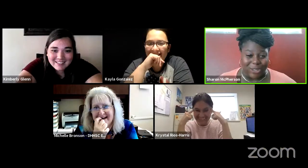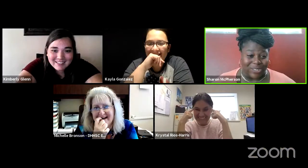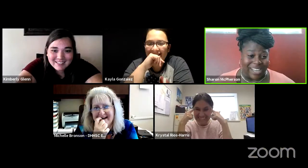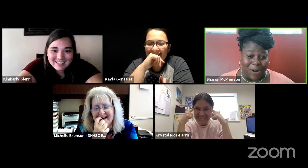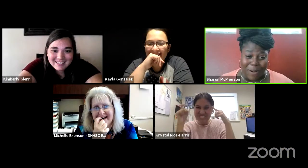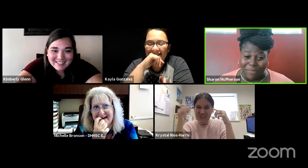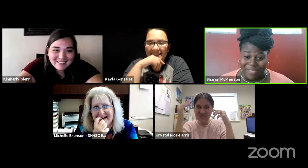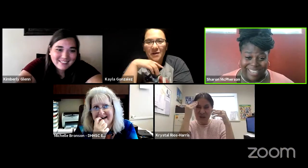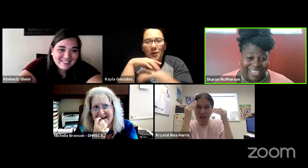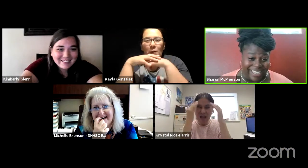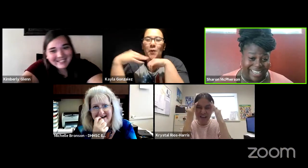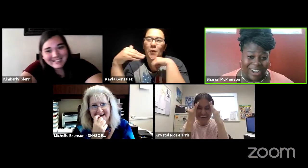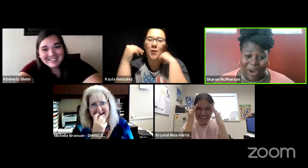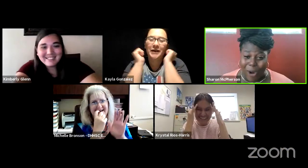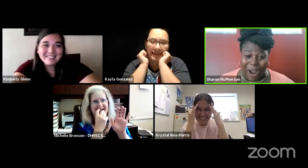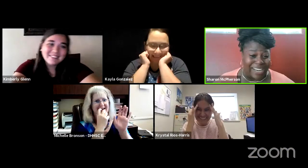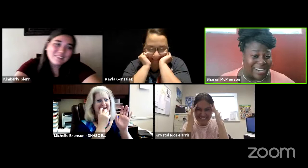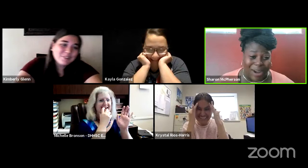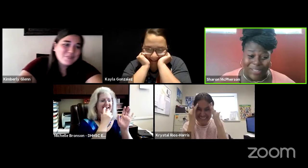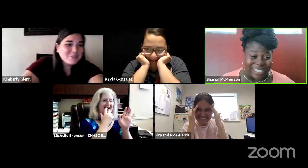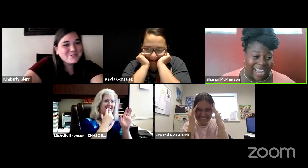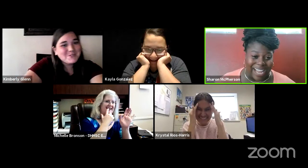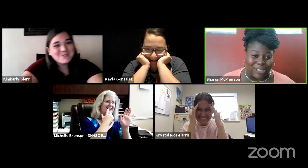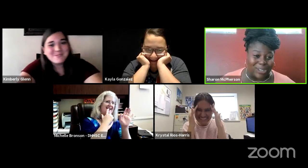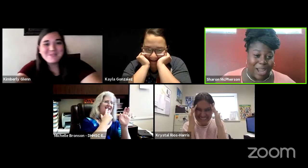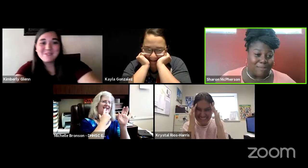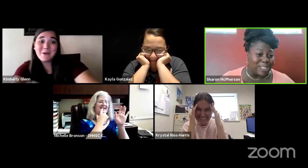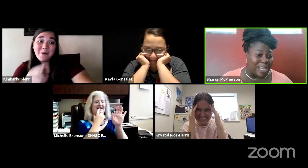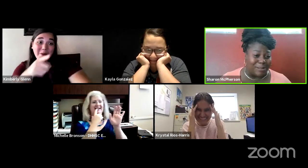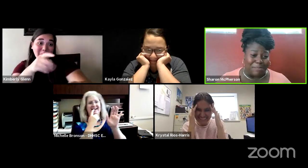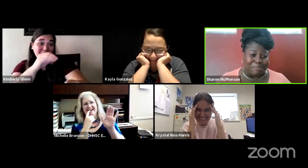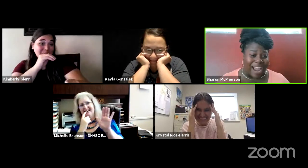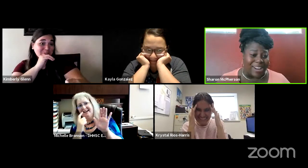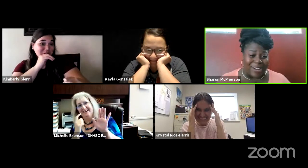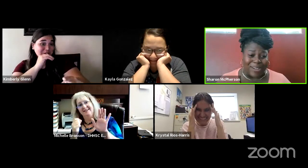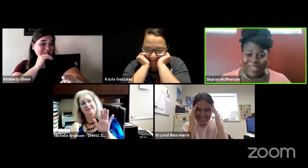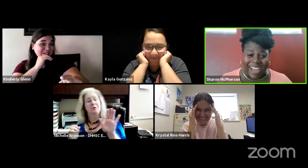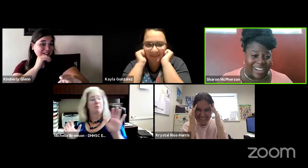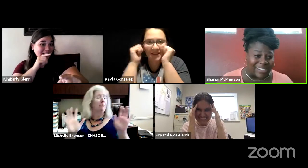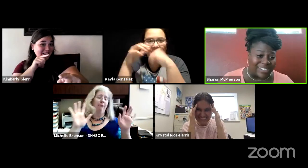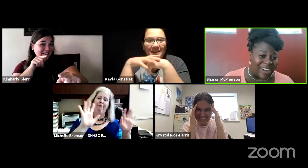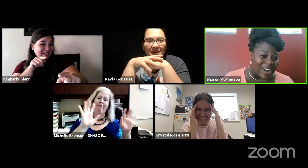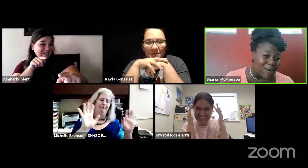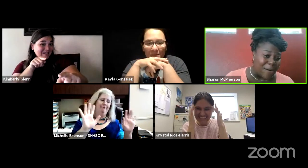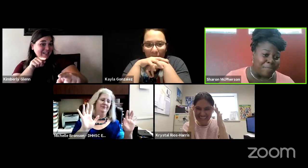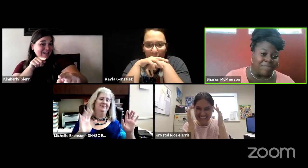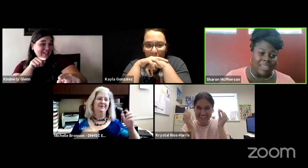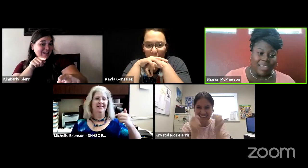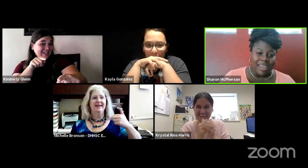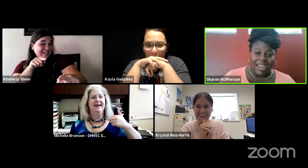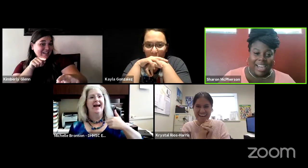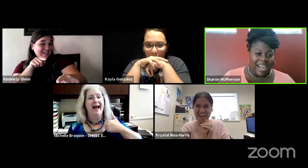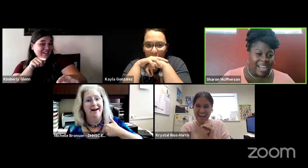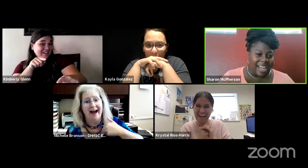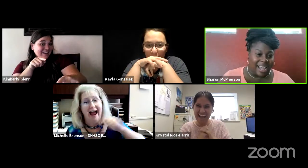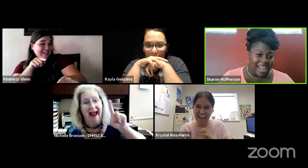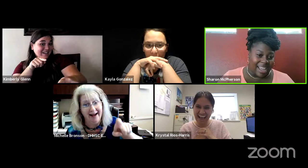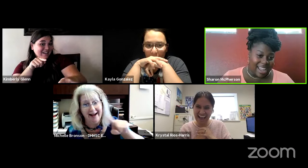Oh, Crystal saying, oh, I'm thinking. Oh, I know this answer. Michelle's biting her nails. Oh.